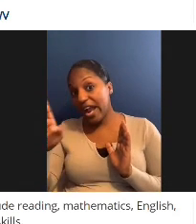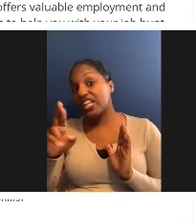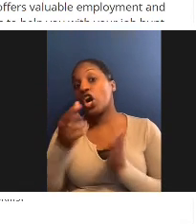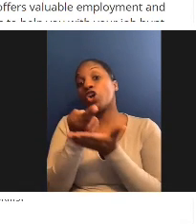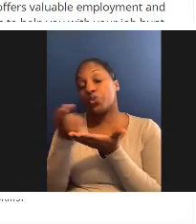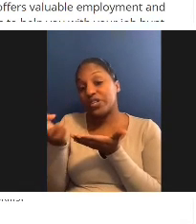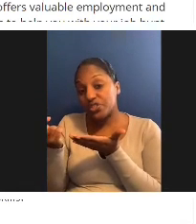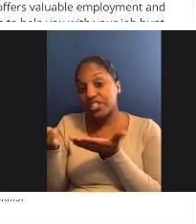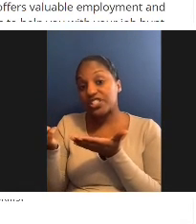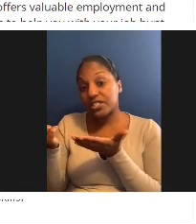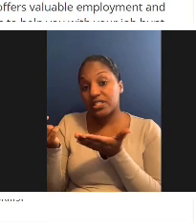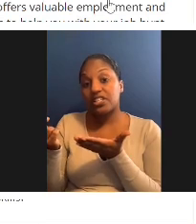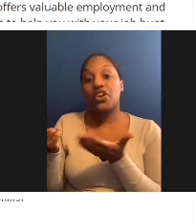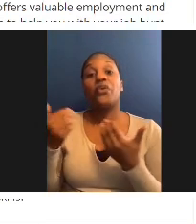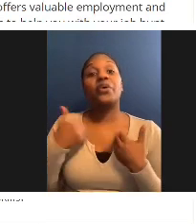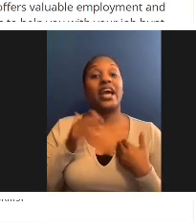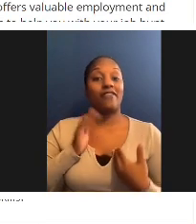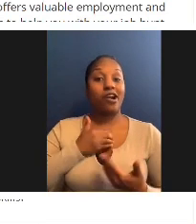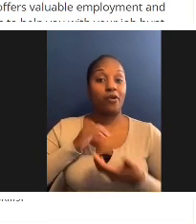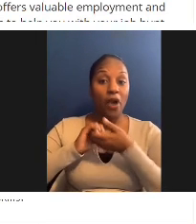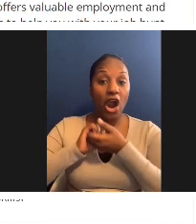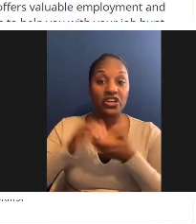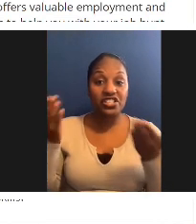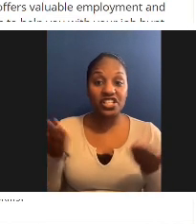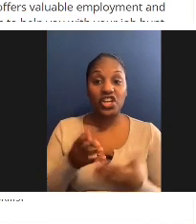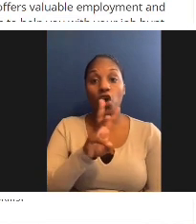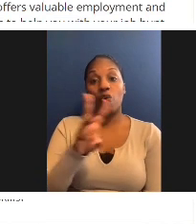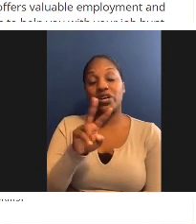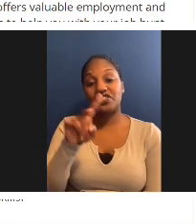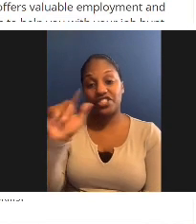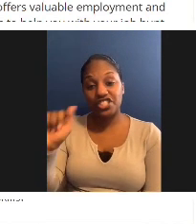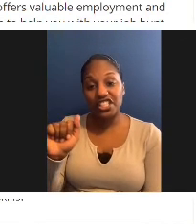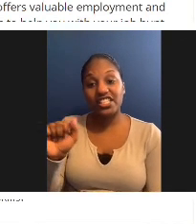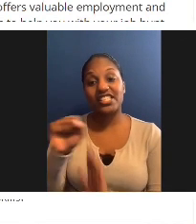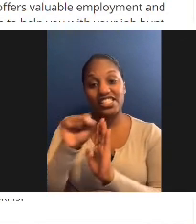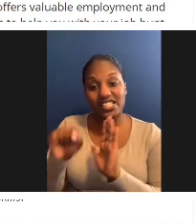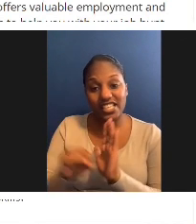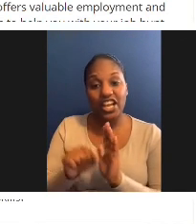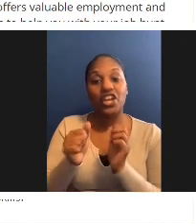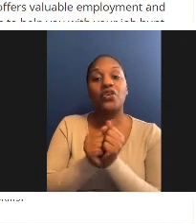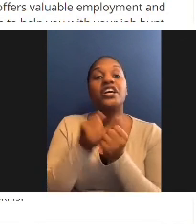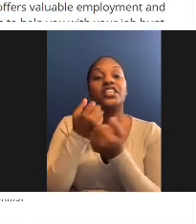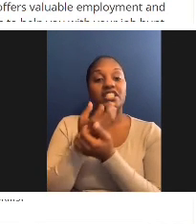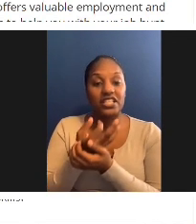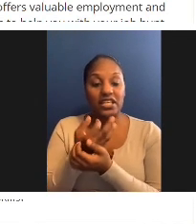have our partners here, West Virginia Statewide Independent Living Council